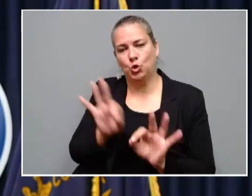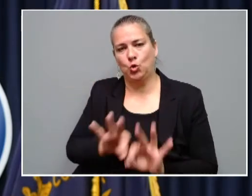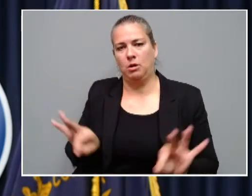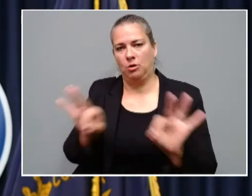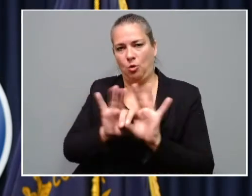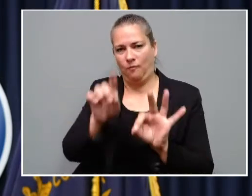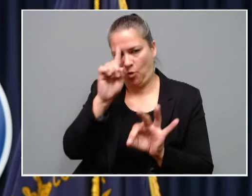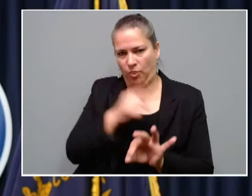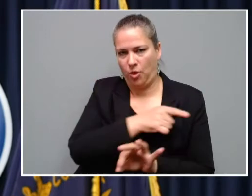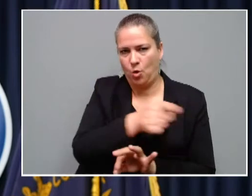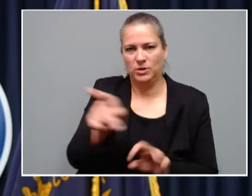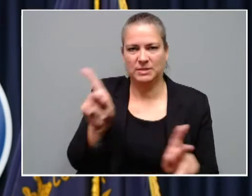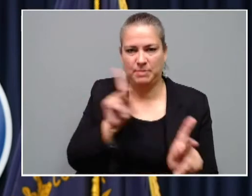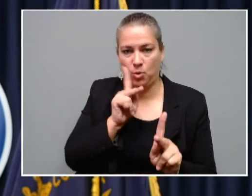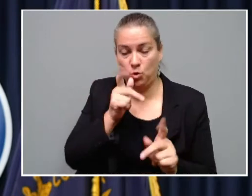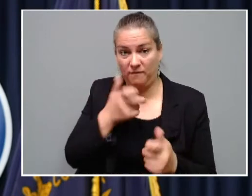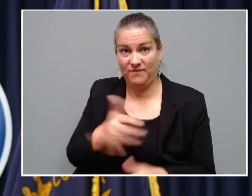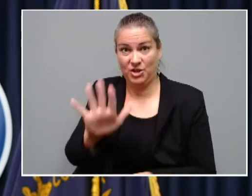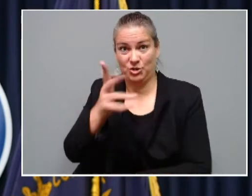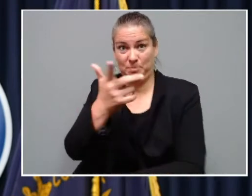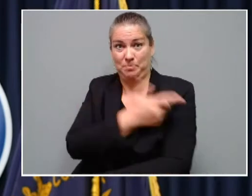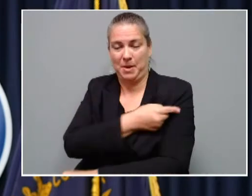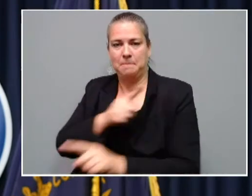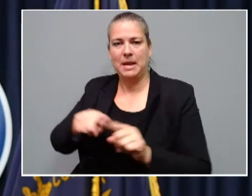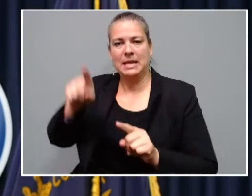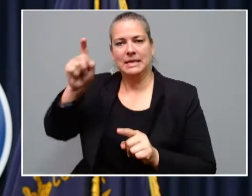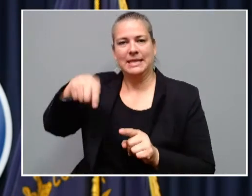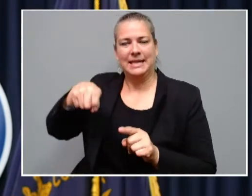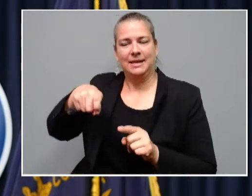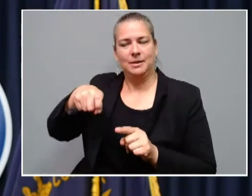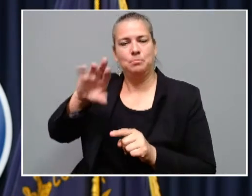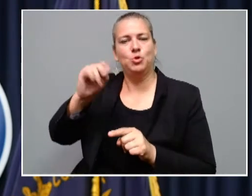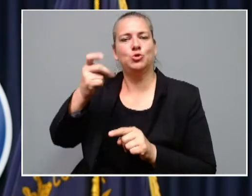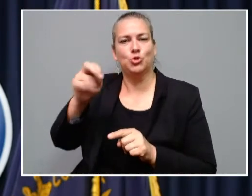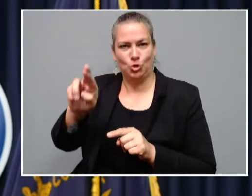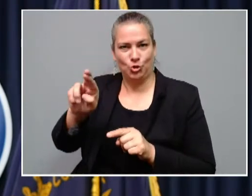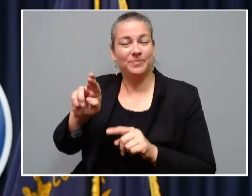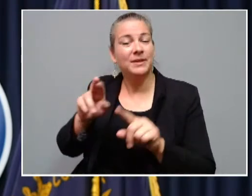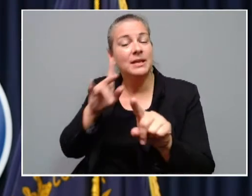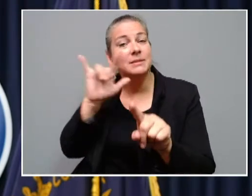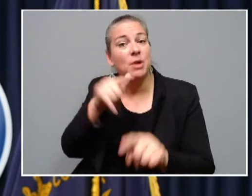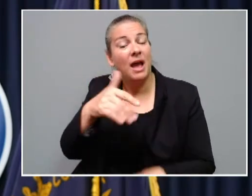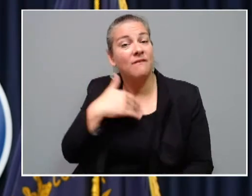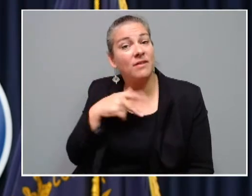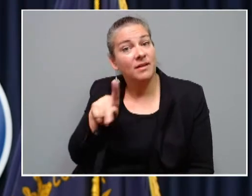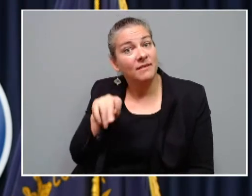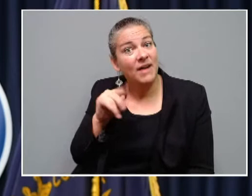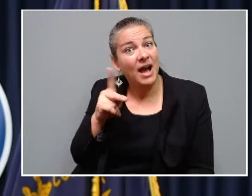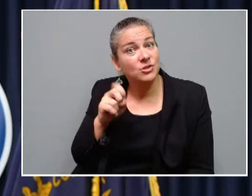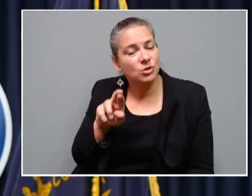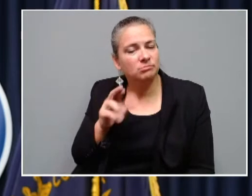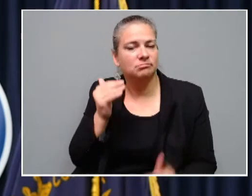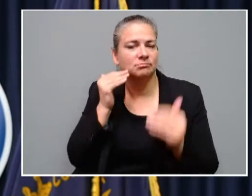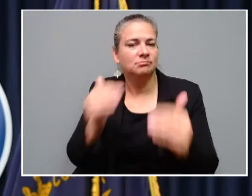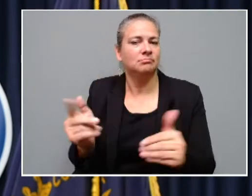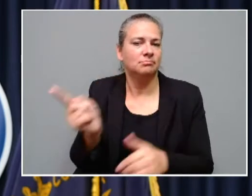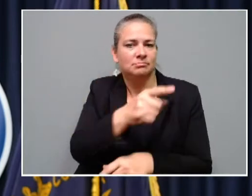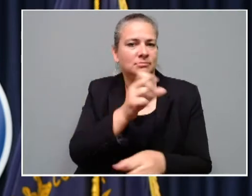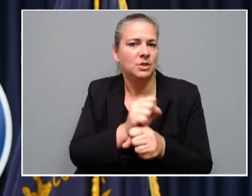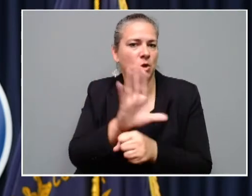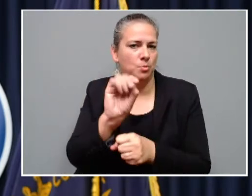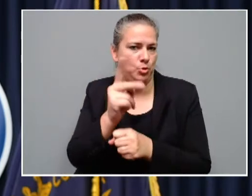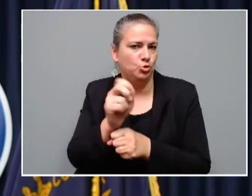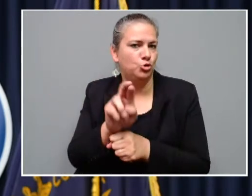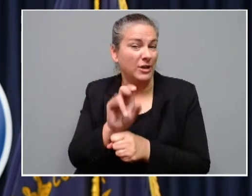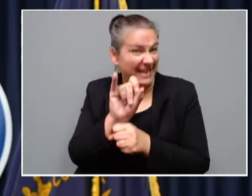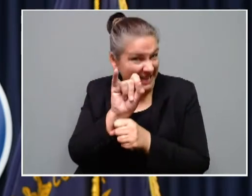going to significantly help them. That's why if you got Pfizer, go ahead and get your booster if you're over the age